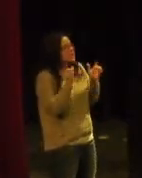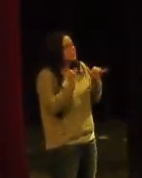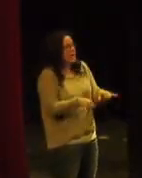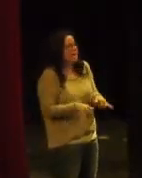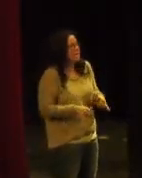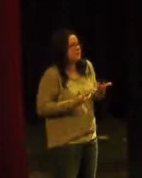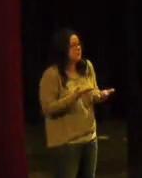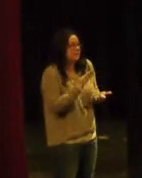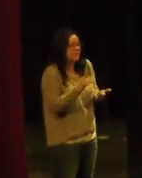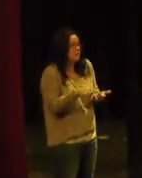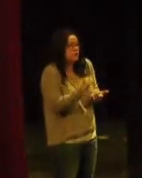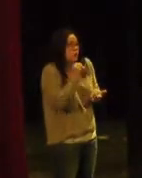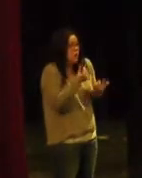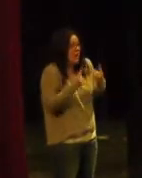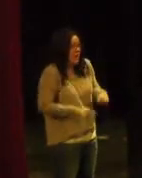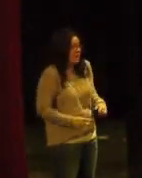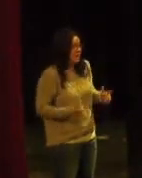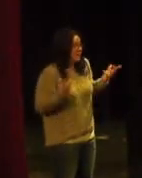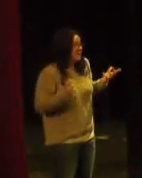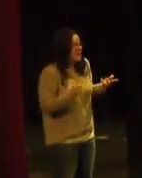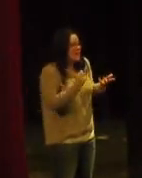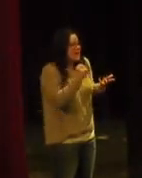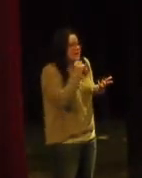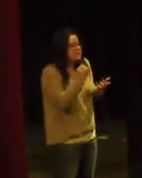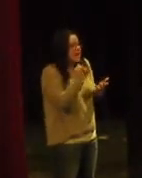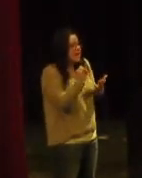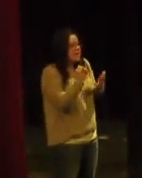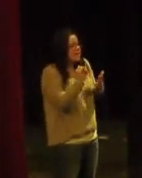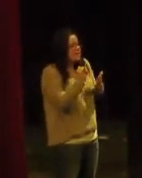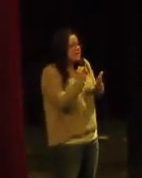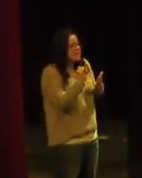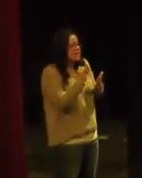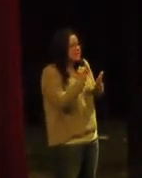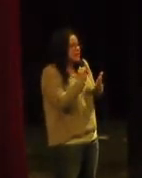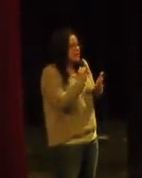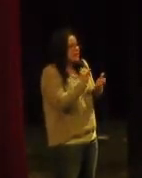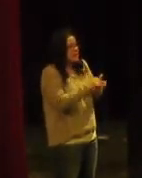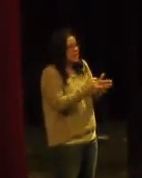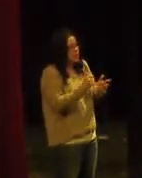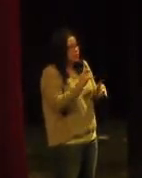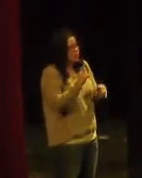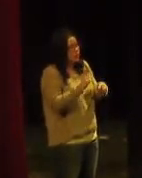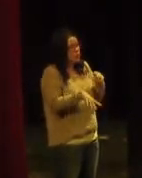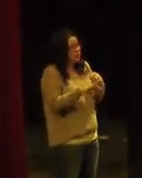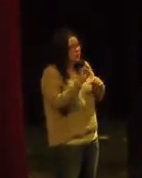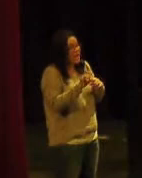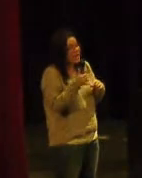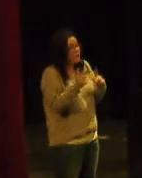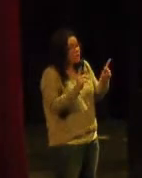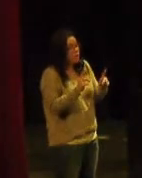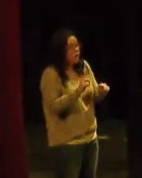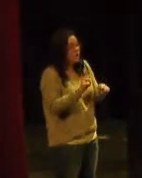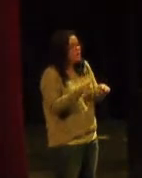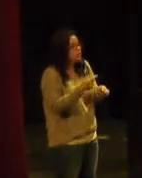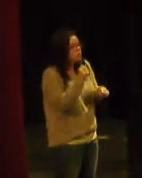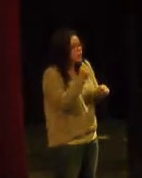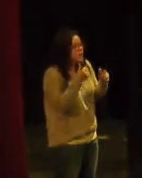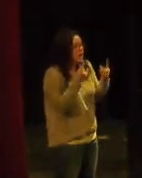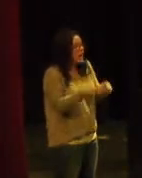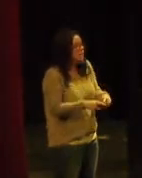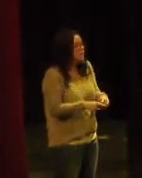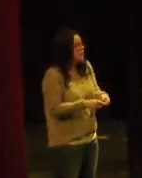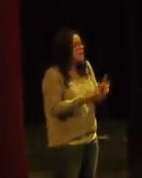Stuff just wouldn't happen. It's not that we could find other people to do things. They just wouldn't happen. A great movie to watch. It's R-rated